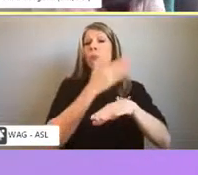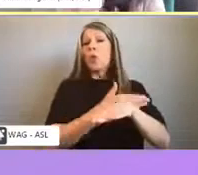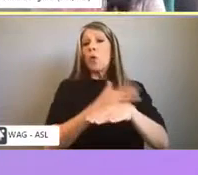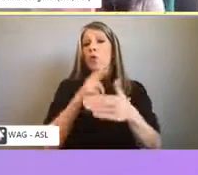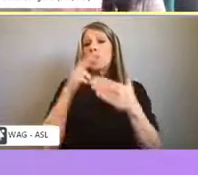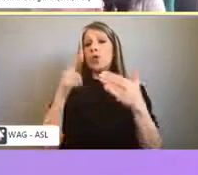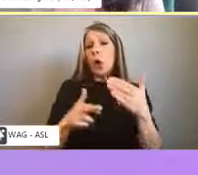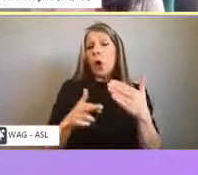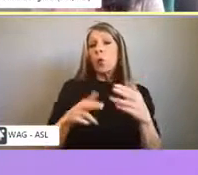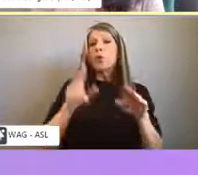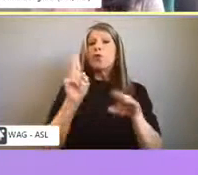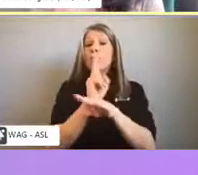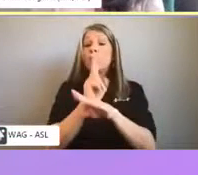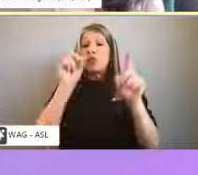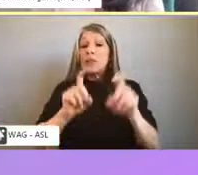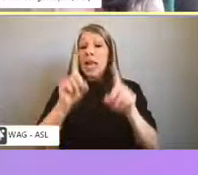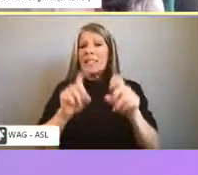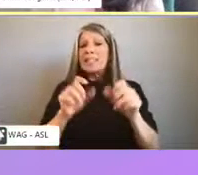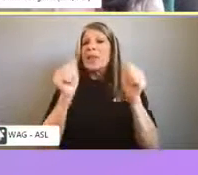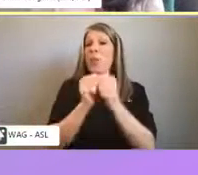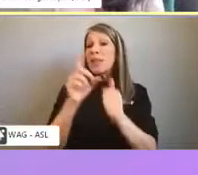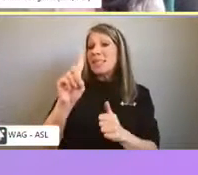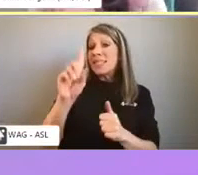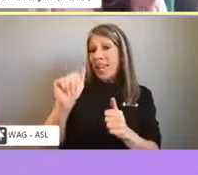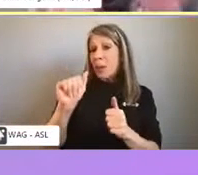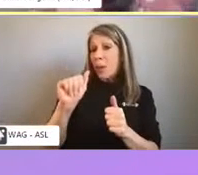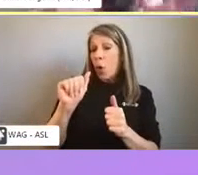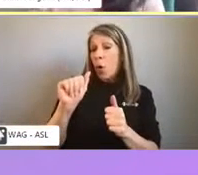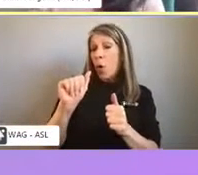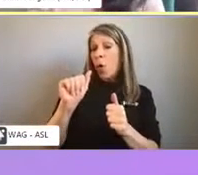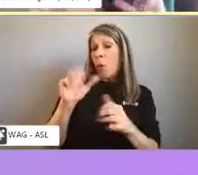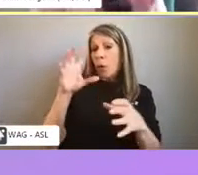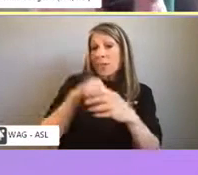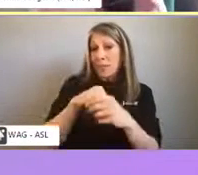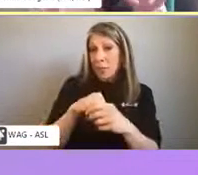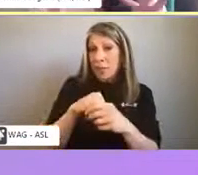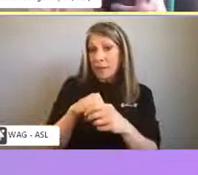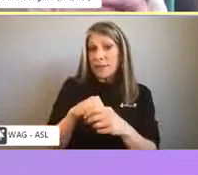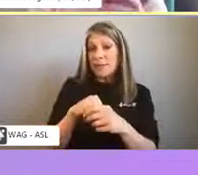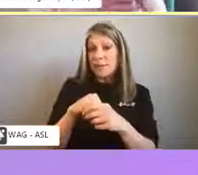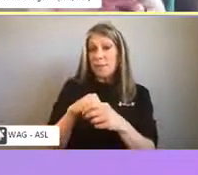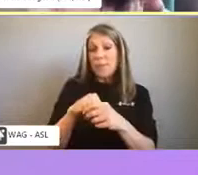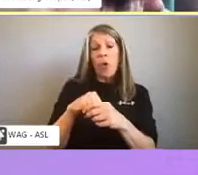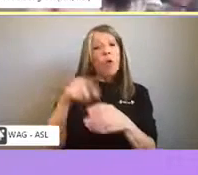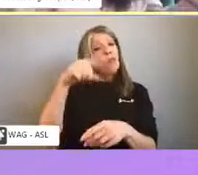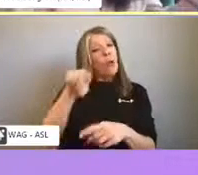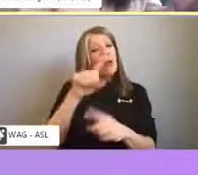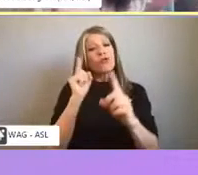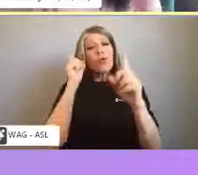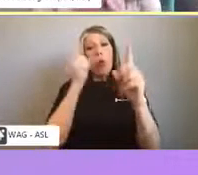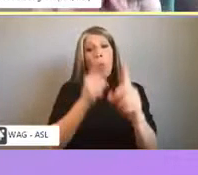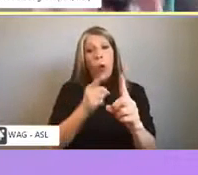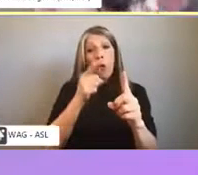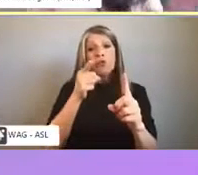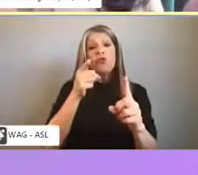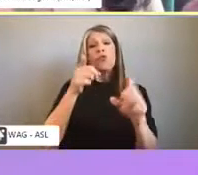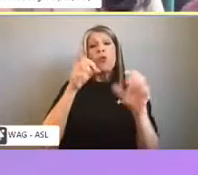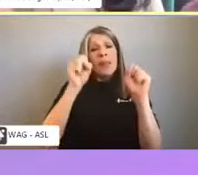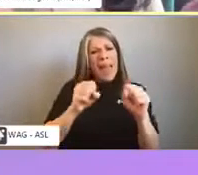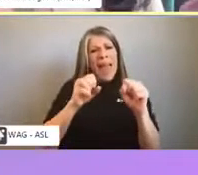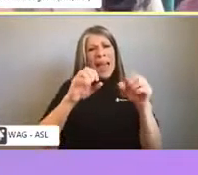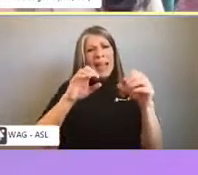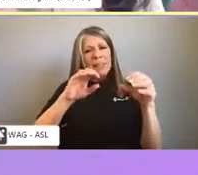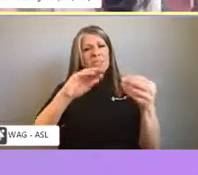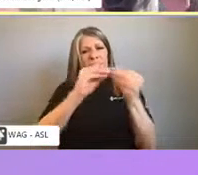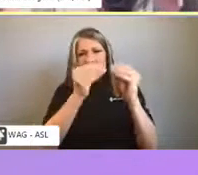user testing with disabled participants. Any of these are goals that can scale regardless of